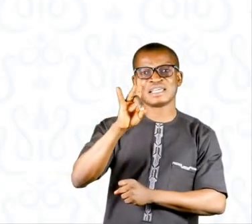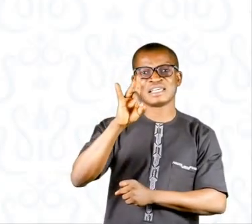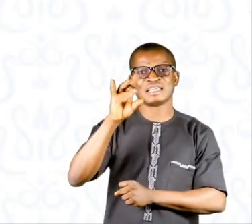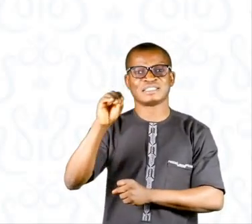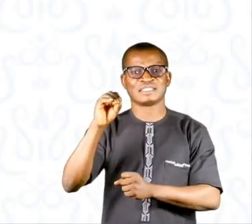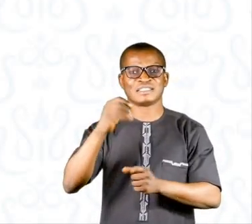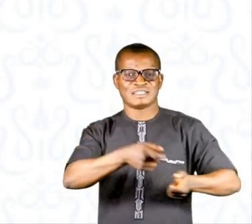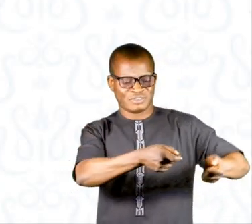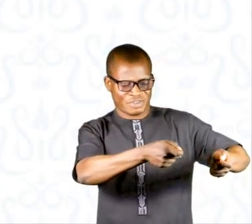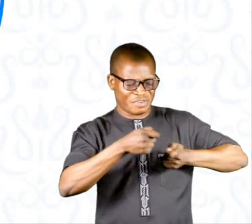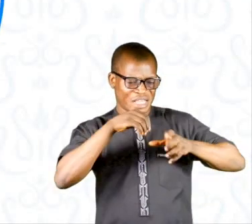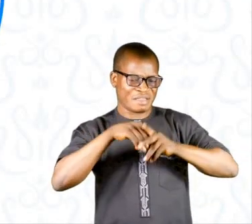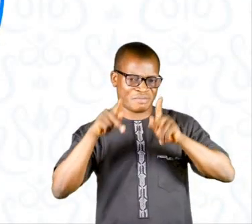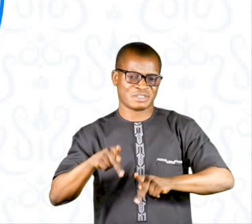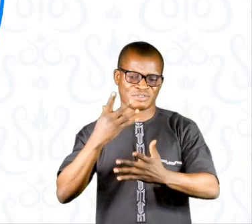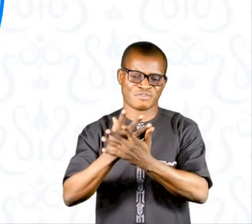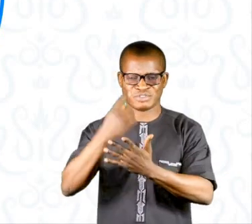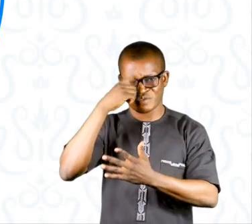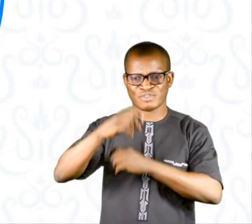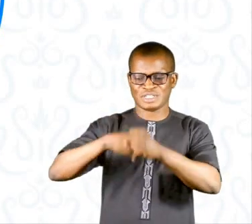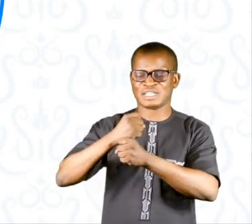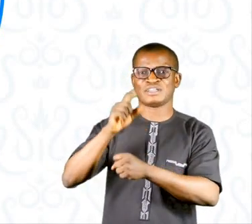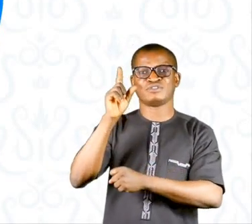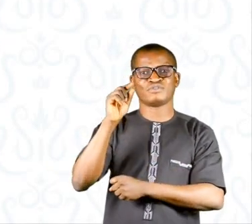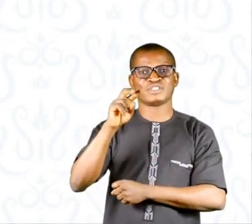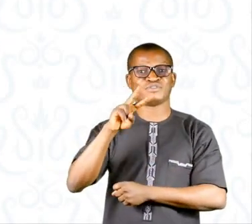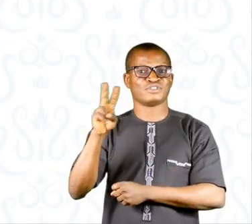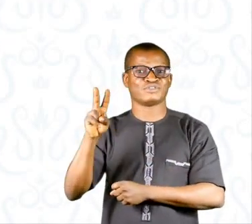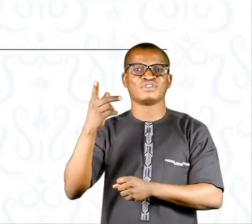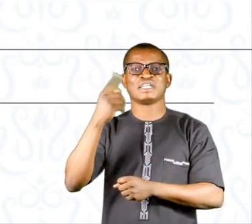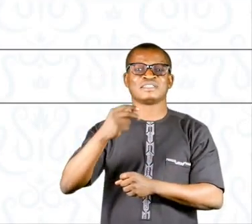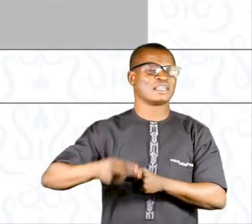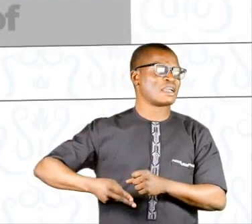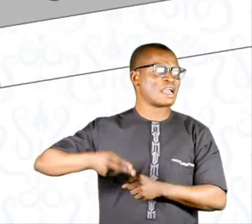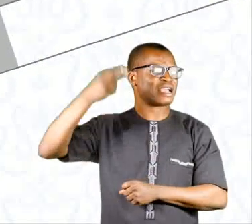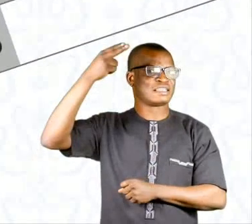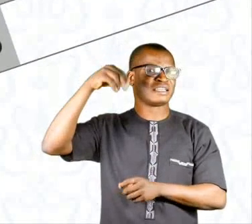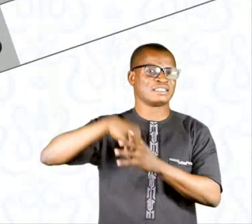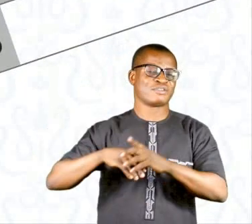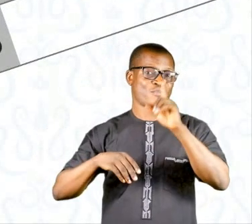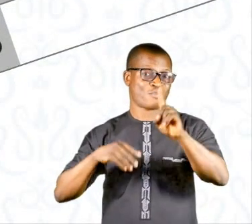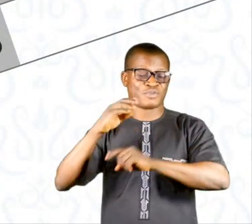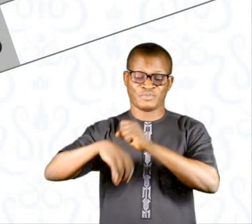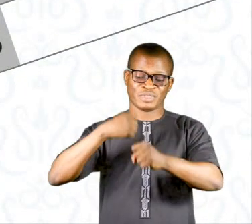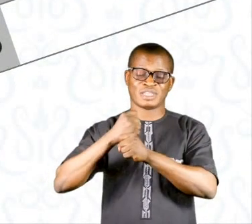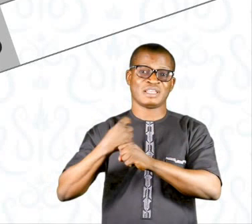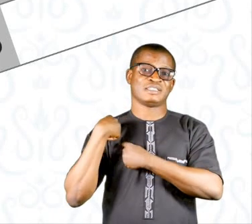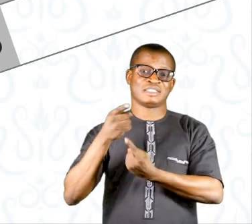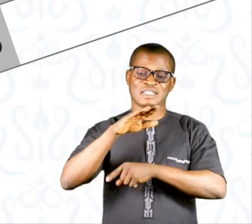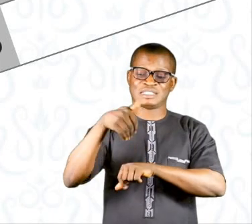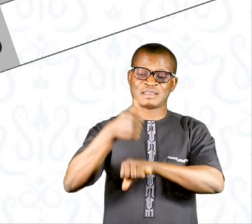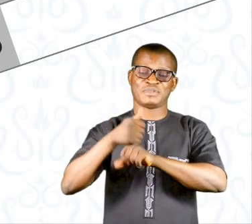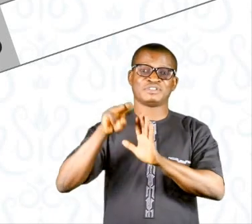80 trafficking in persons convictions for the year 2022, the highest in a single year since the